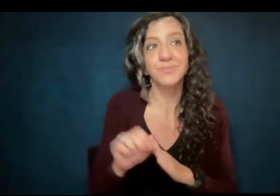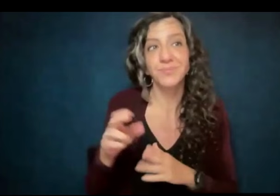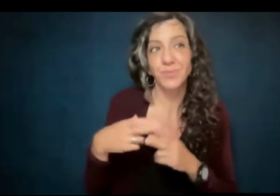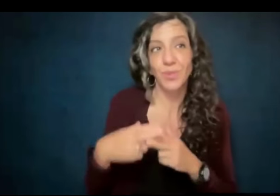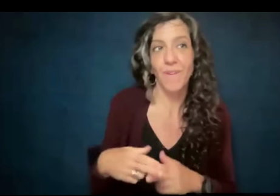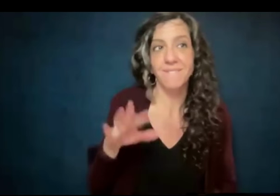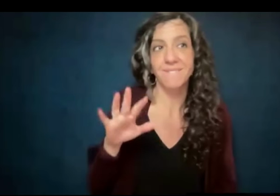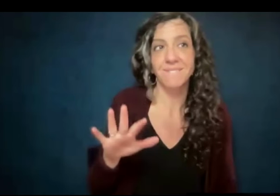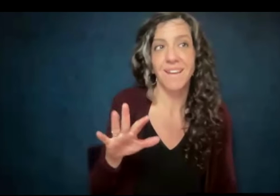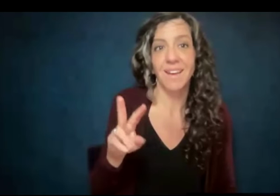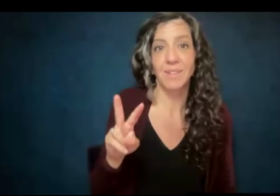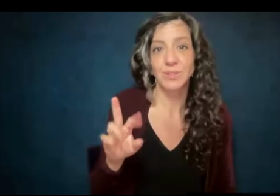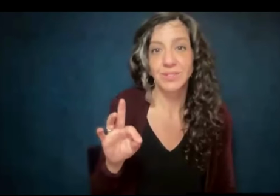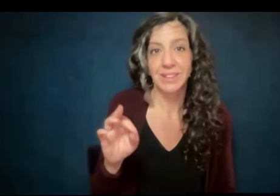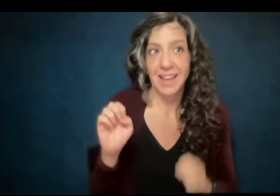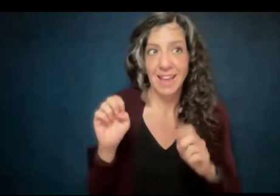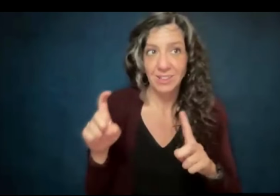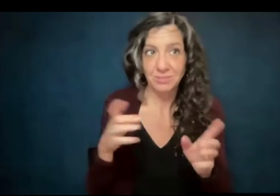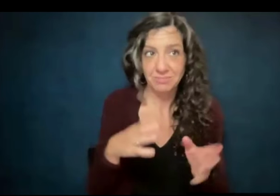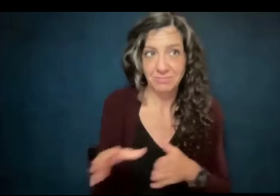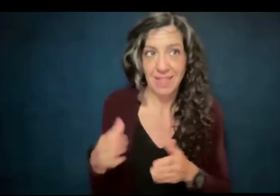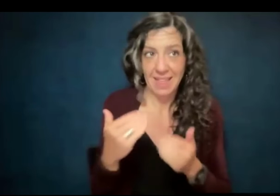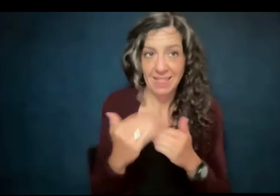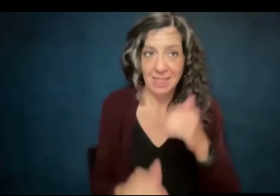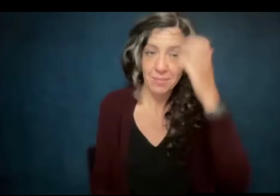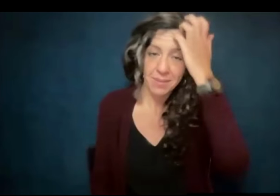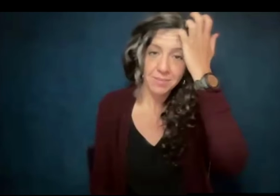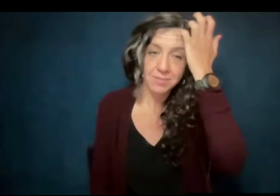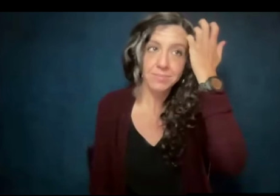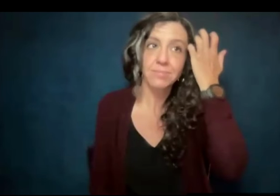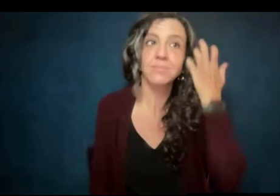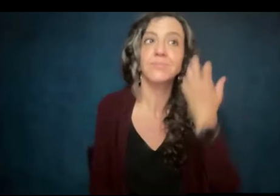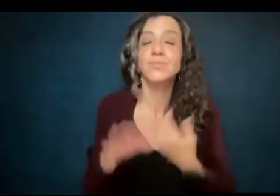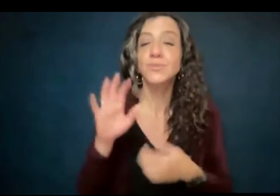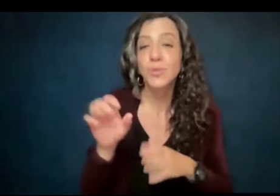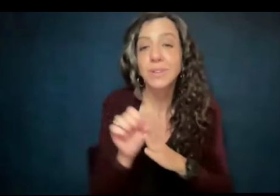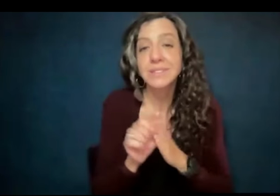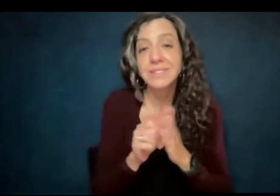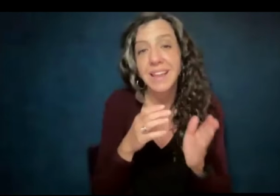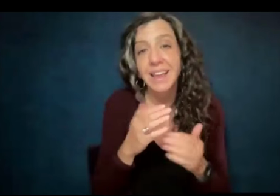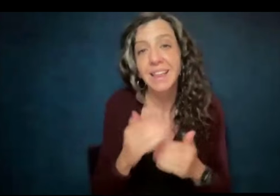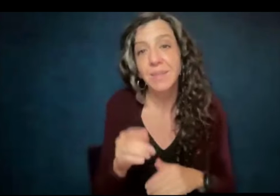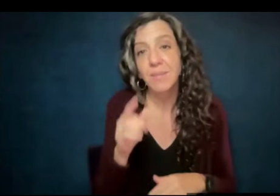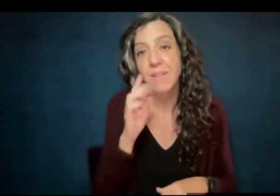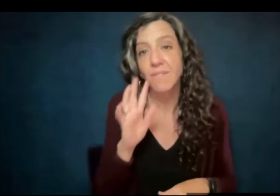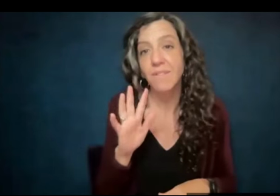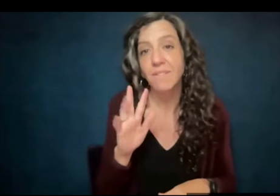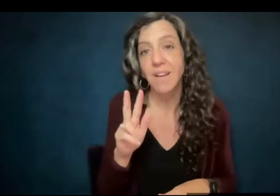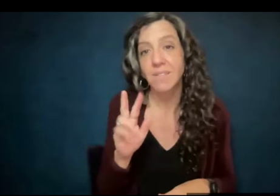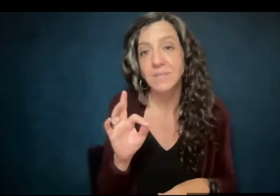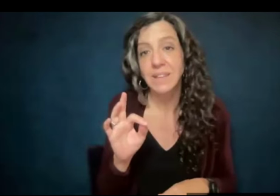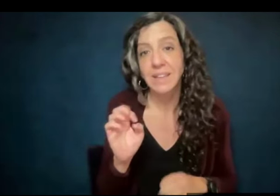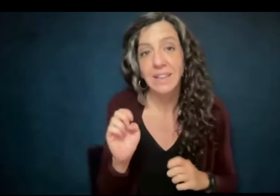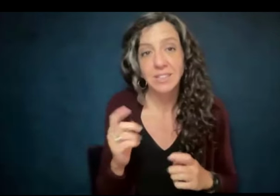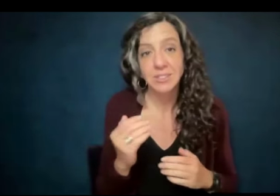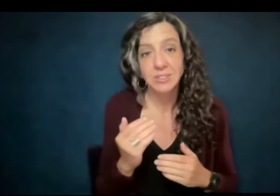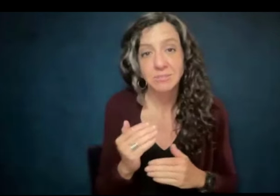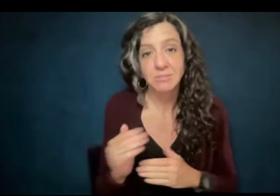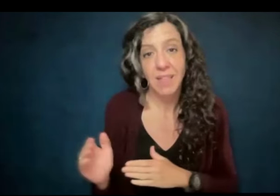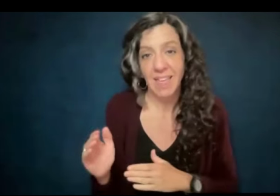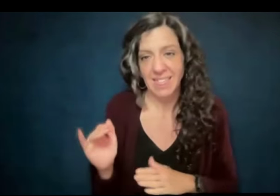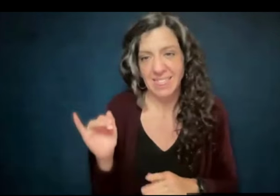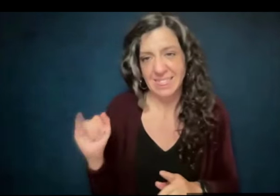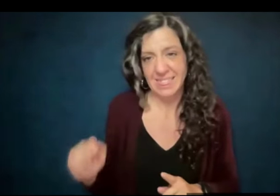529 education plan limit. So whatever your state's limit is for 529 education plans, that